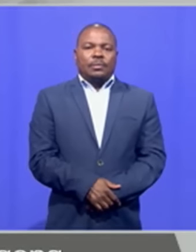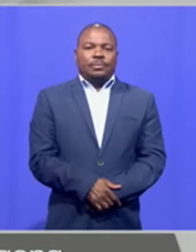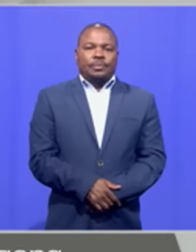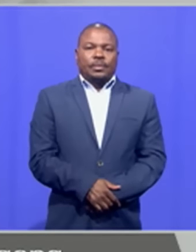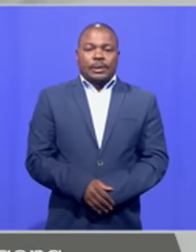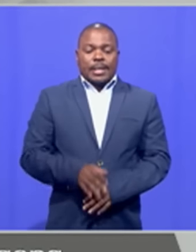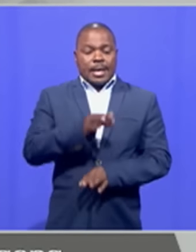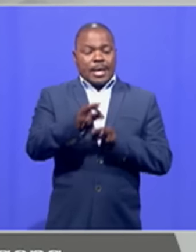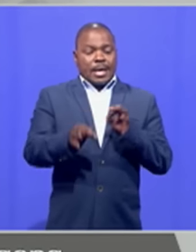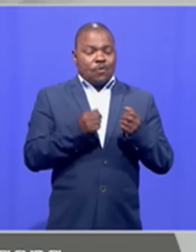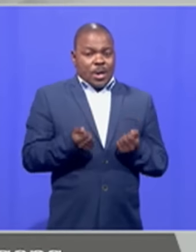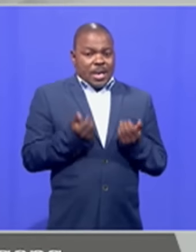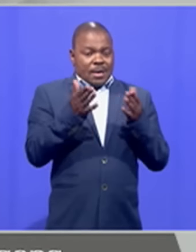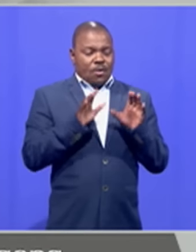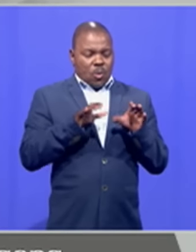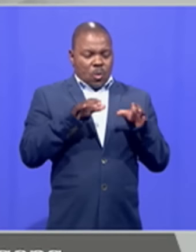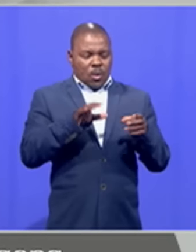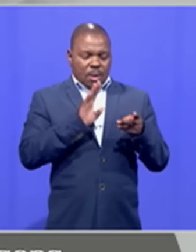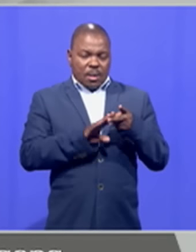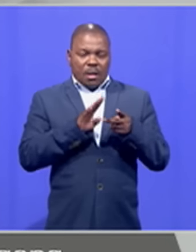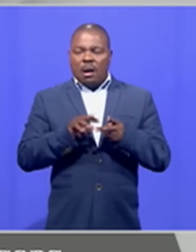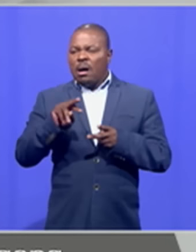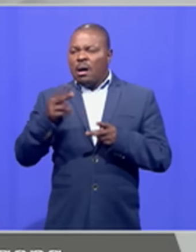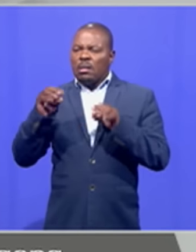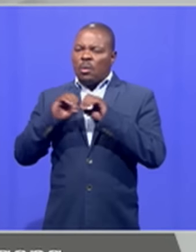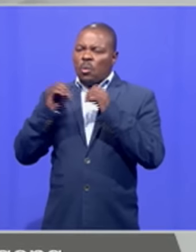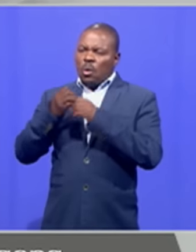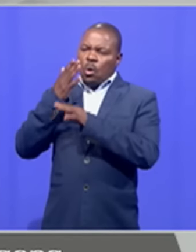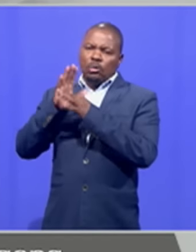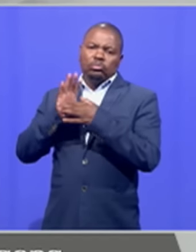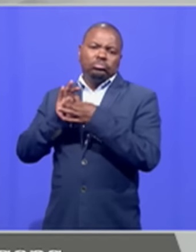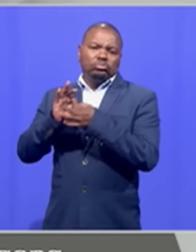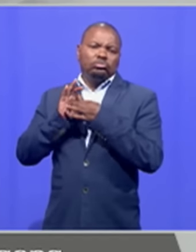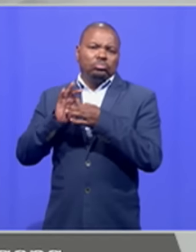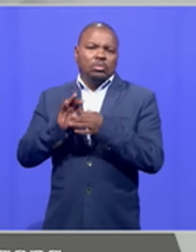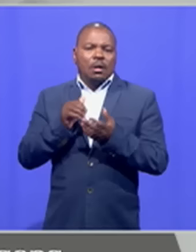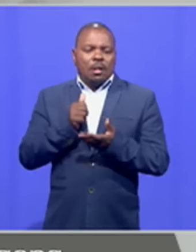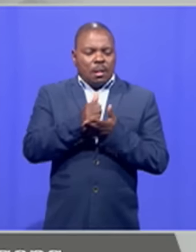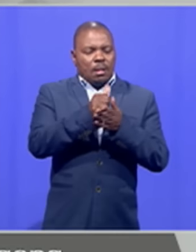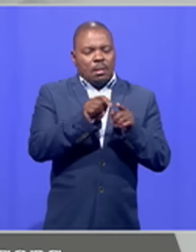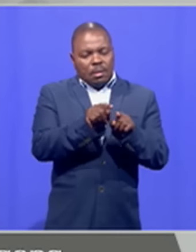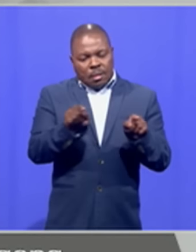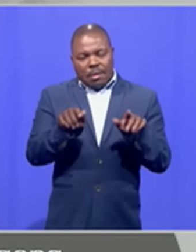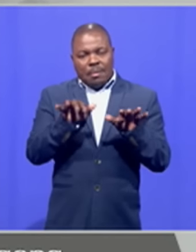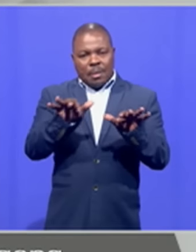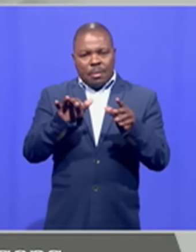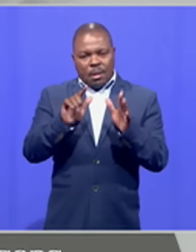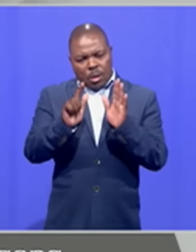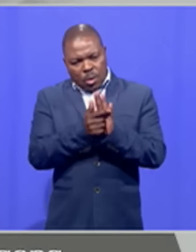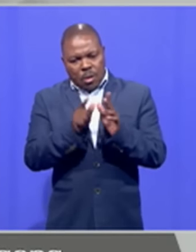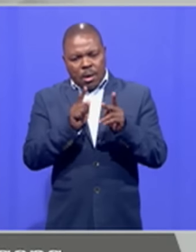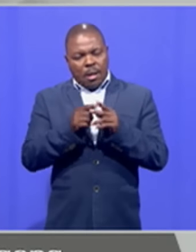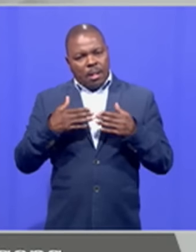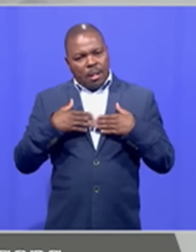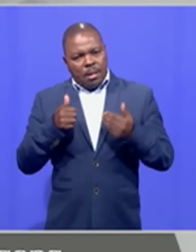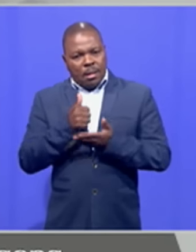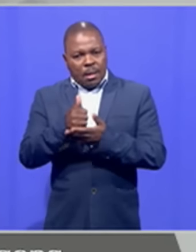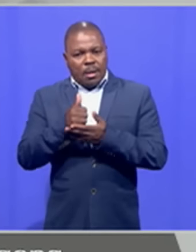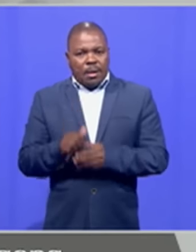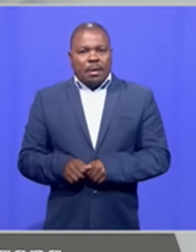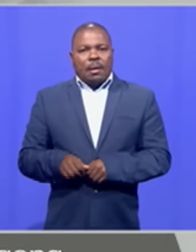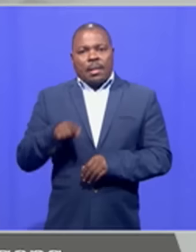Mokgatlo wa Gift of the Givers o be o šomišana mmogo le mekgatlo e mengwe ya leago ka go fana ka thušo ya semolao le ya tša maphelo. Ba